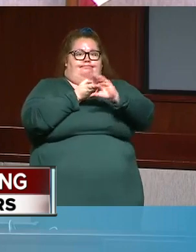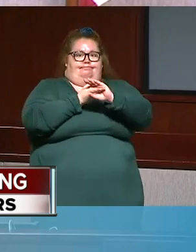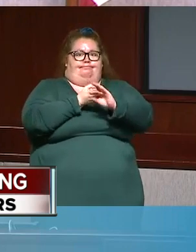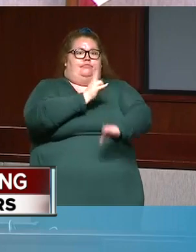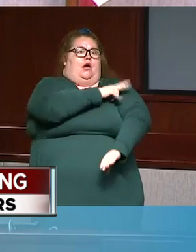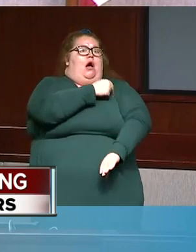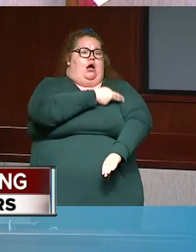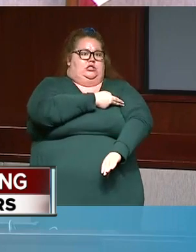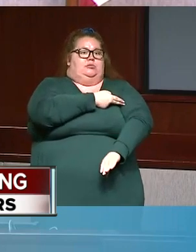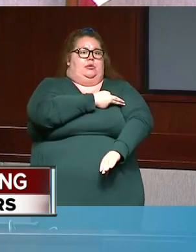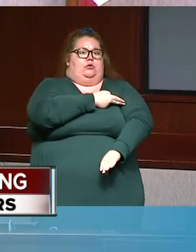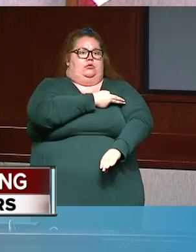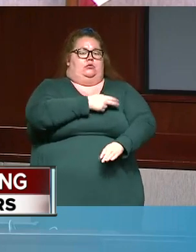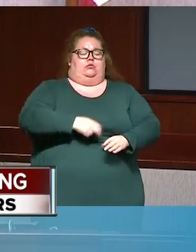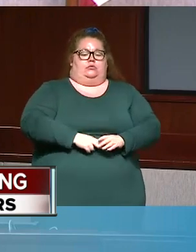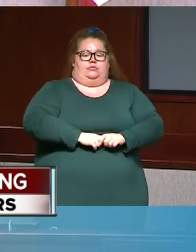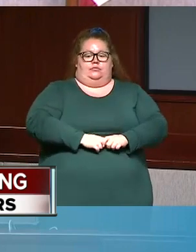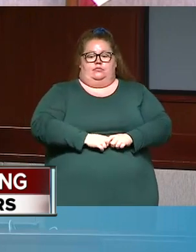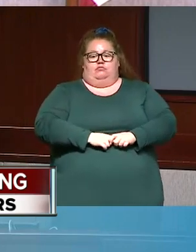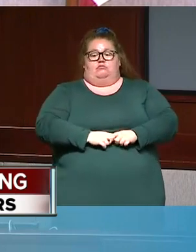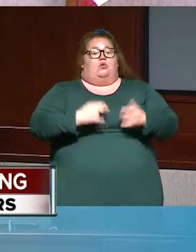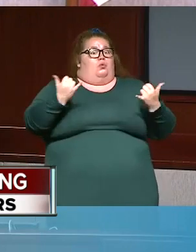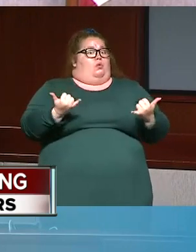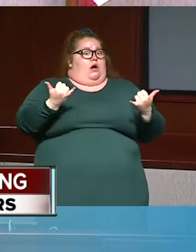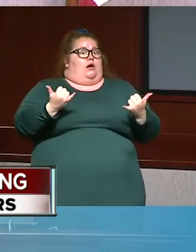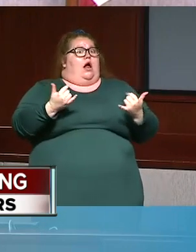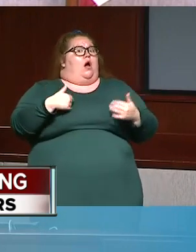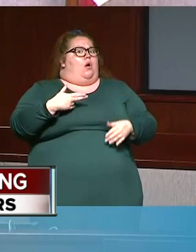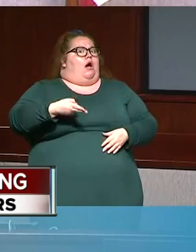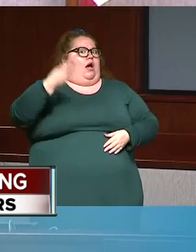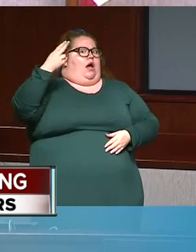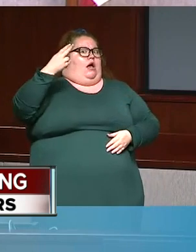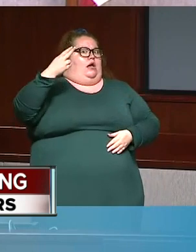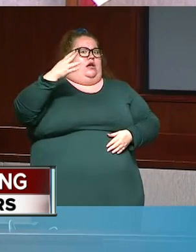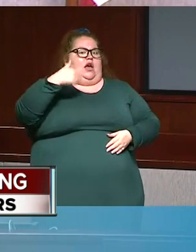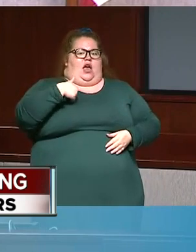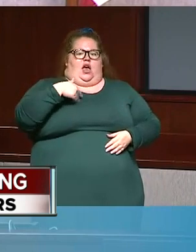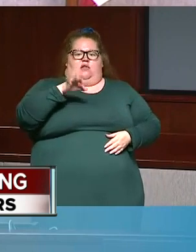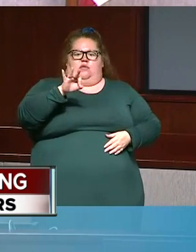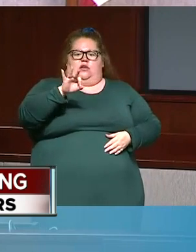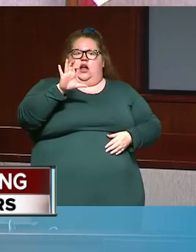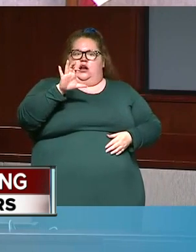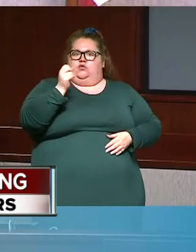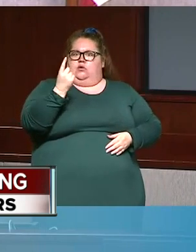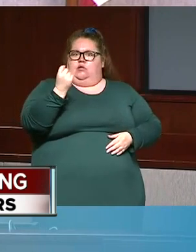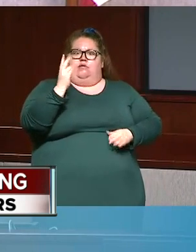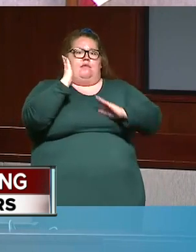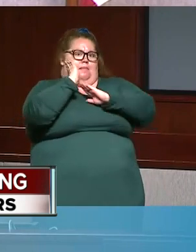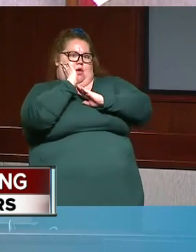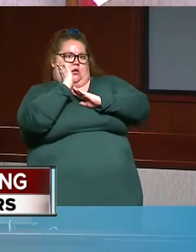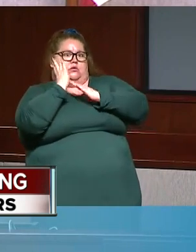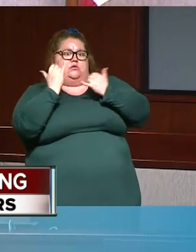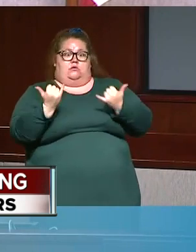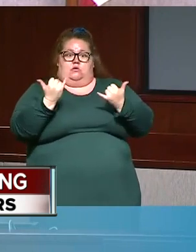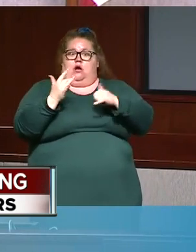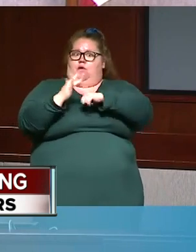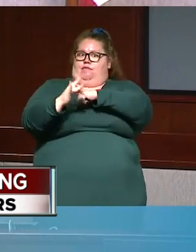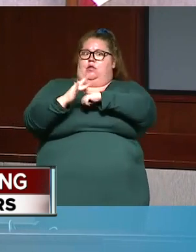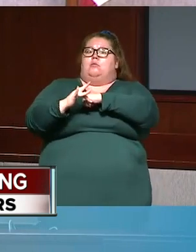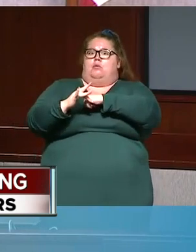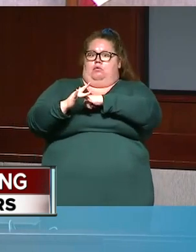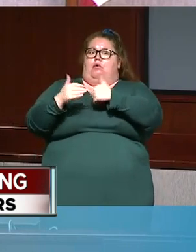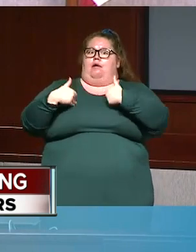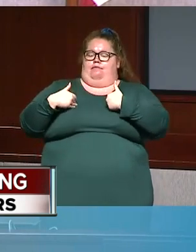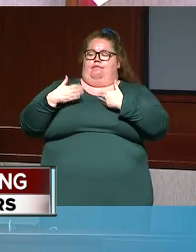locally, hospitalization capacity remains high. Today, we have 911 beds available. So although we want to